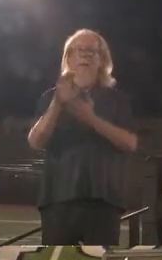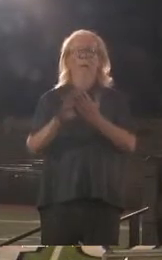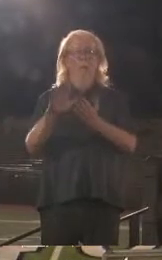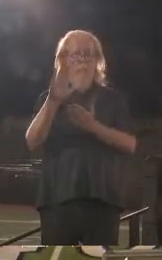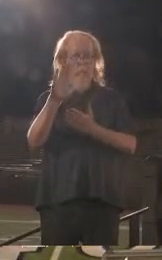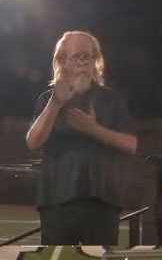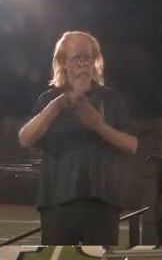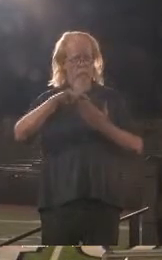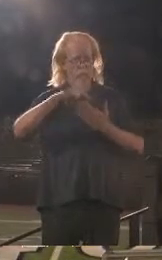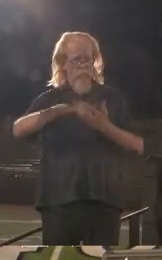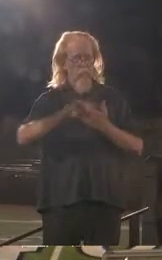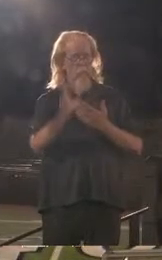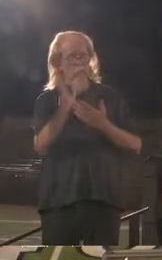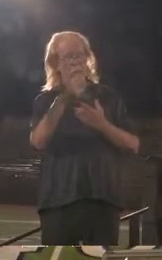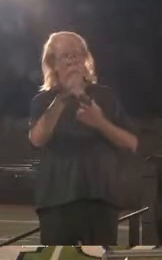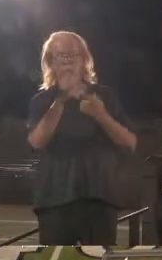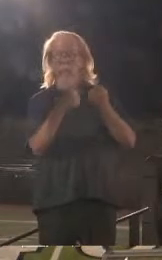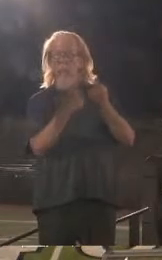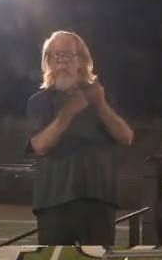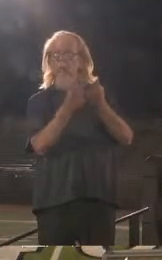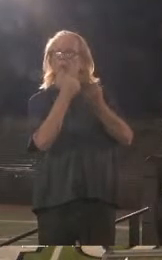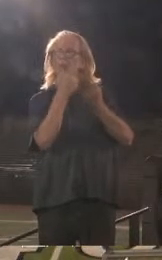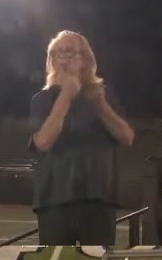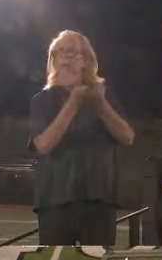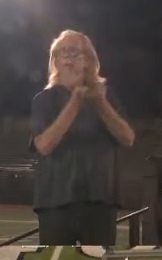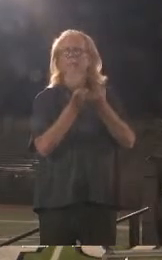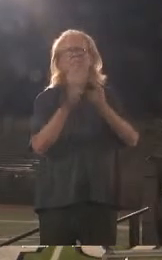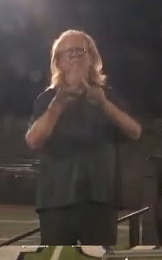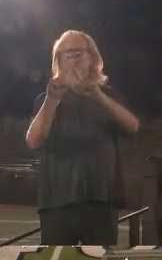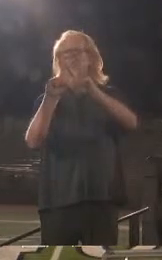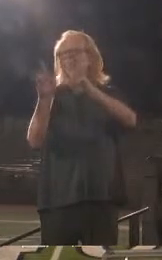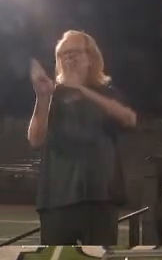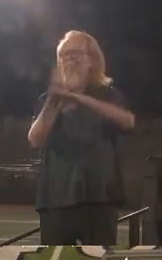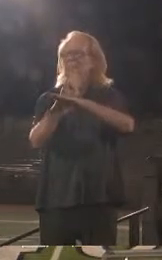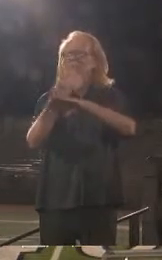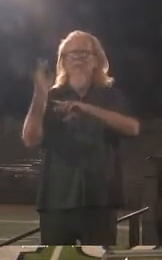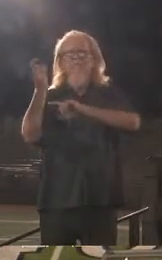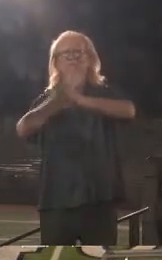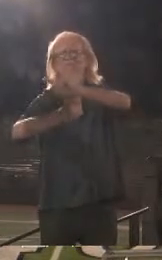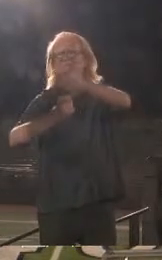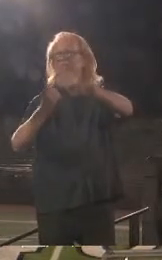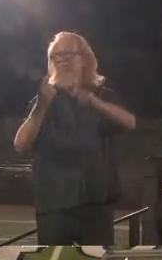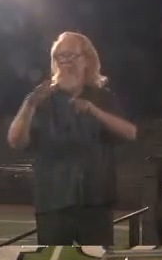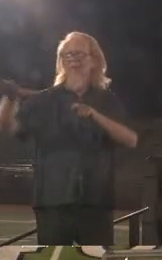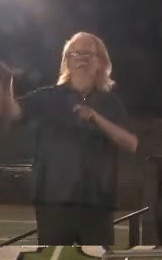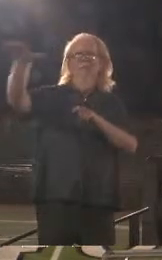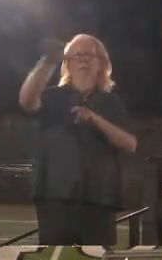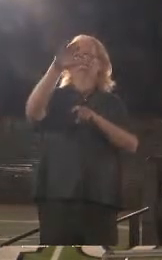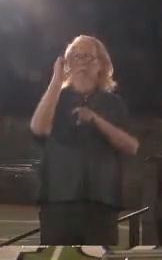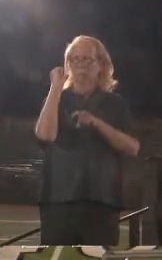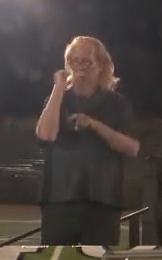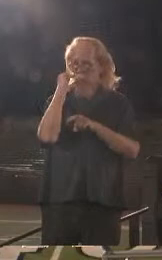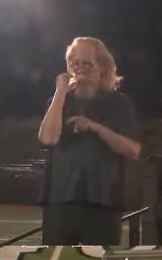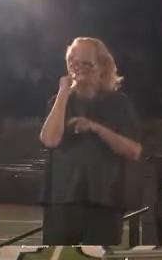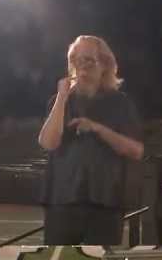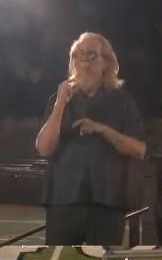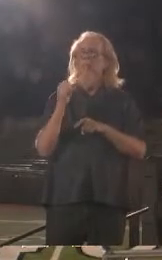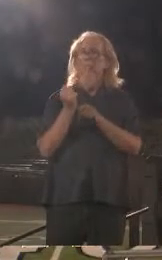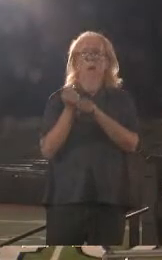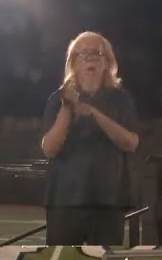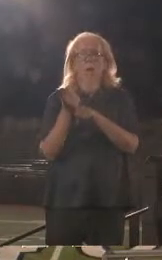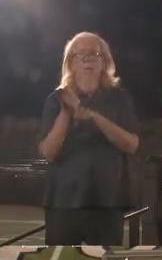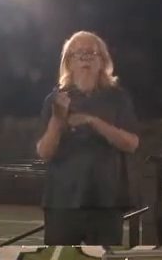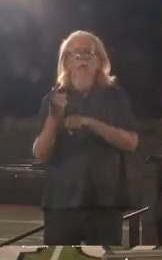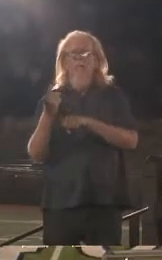This program is sponsored by a variety of businesses and organizations in San Antonio. Each year, they